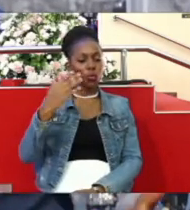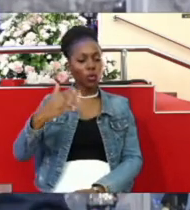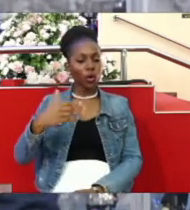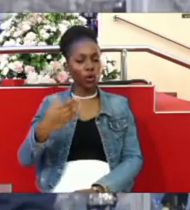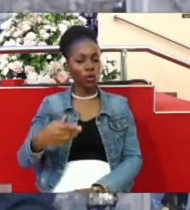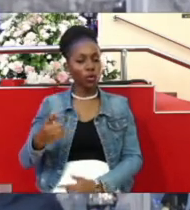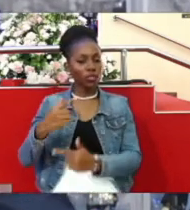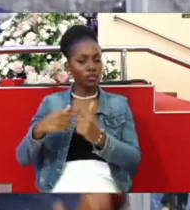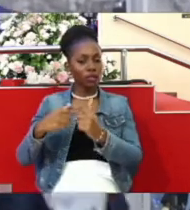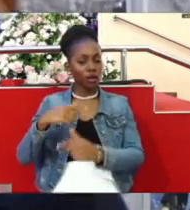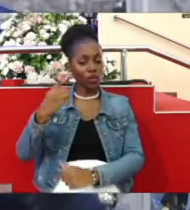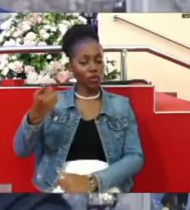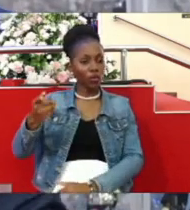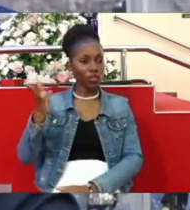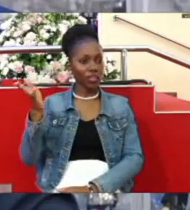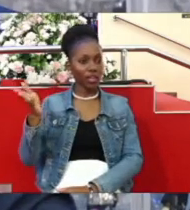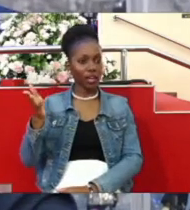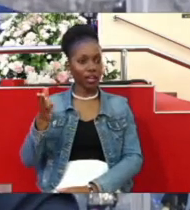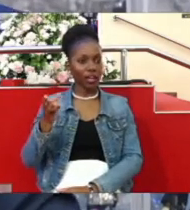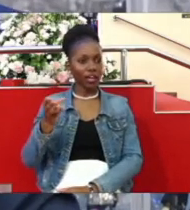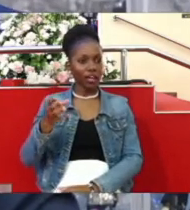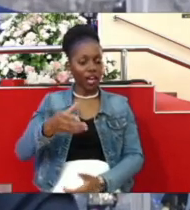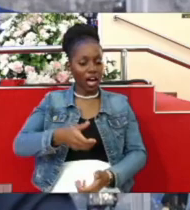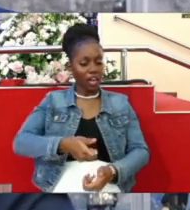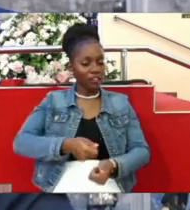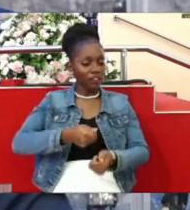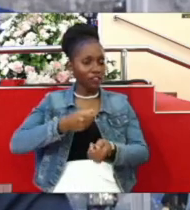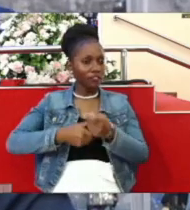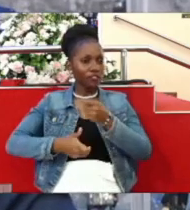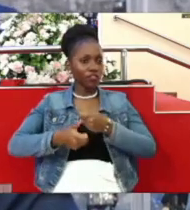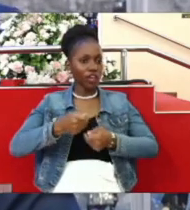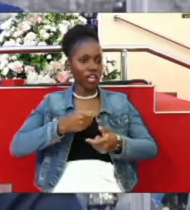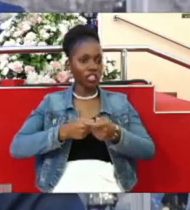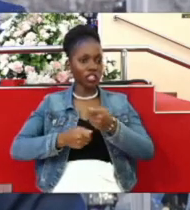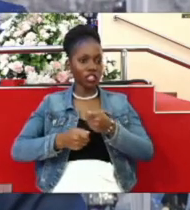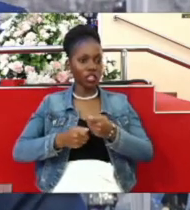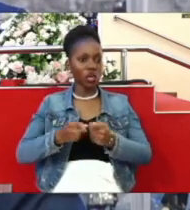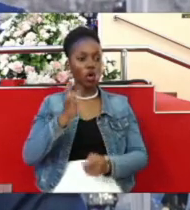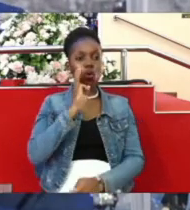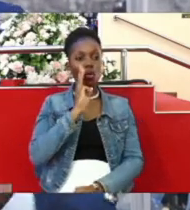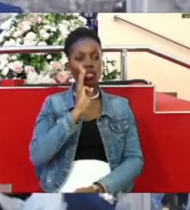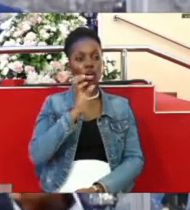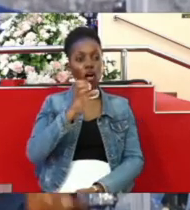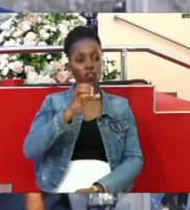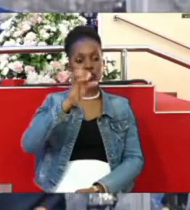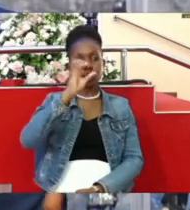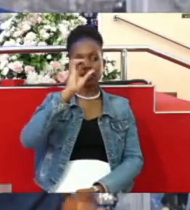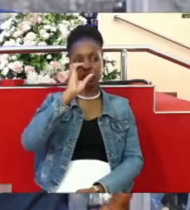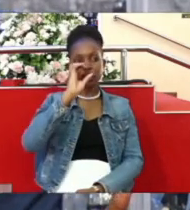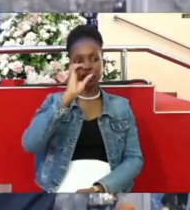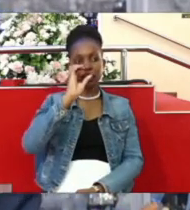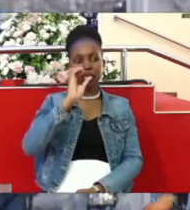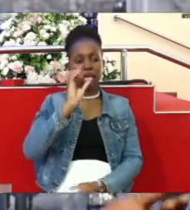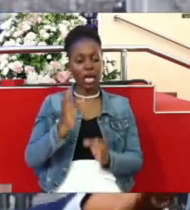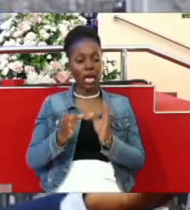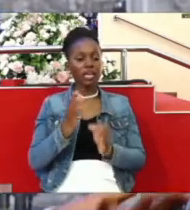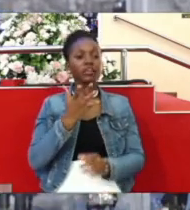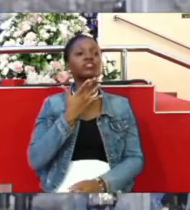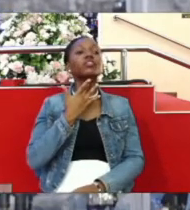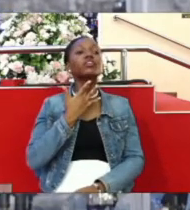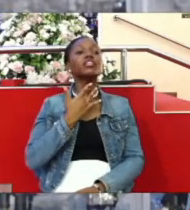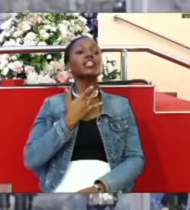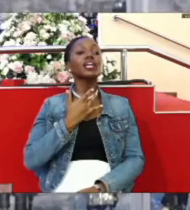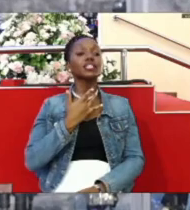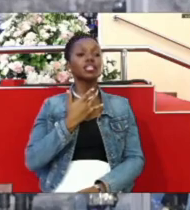and fetch water for our drinking. Tulikuwa tunaenda pale tunachota maji ya kunywa. And if one is thirsty, would go there and